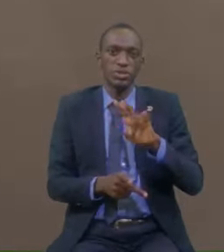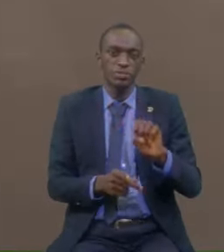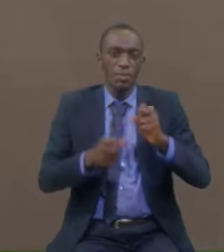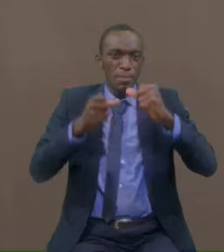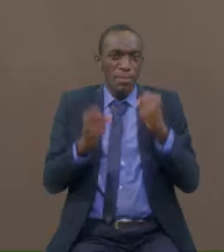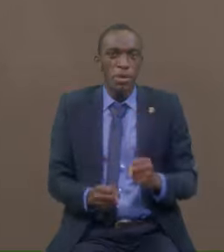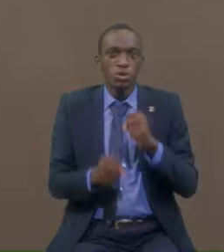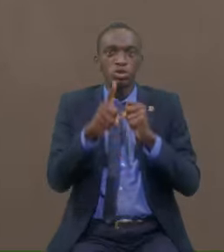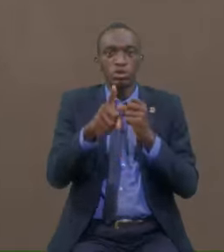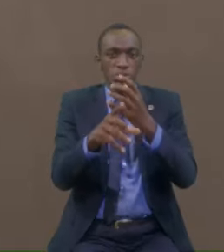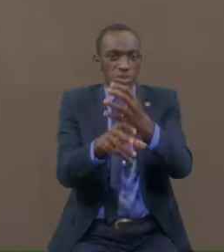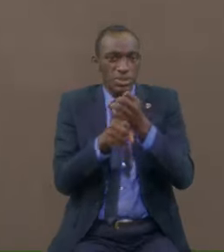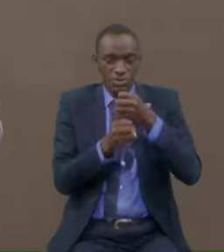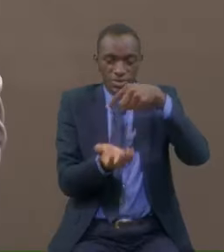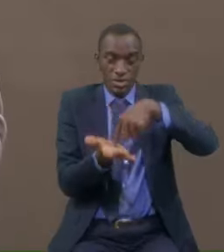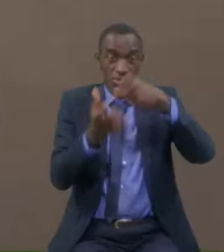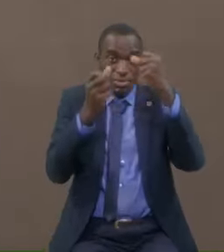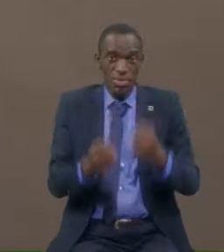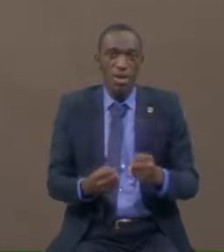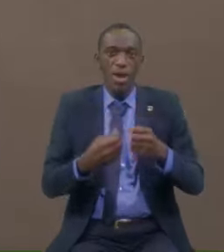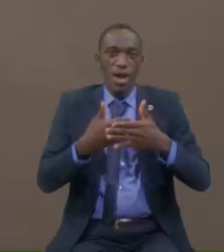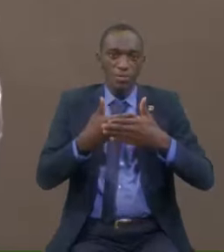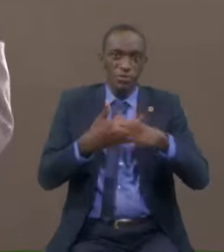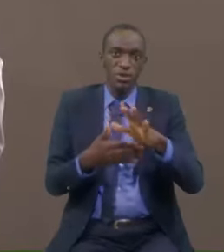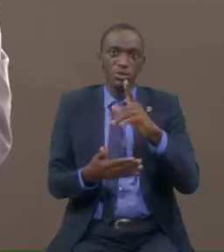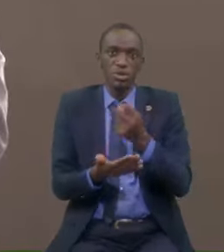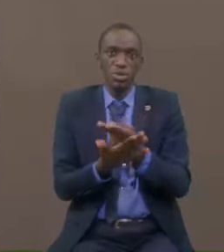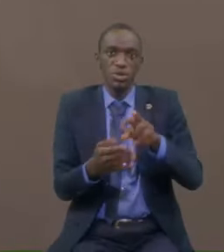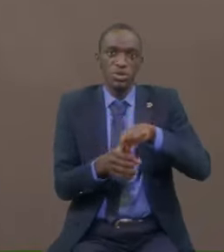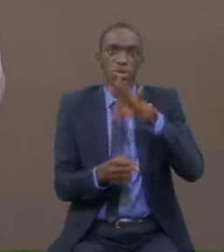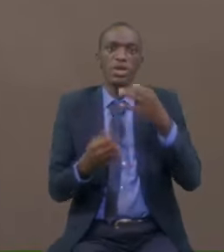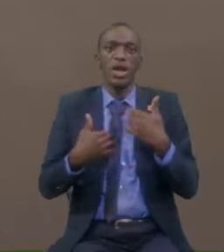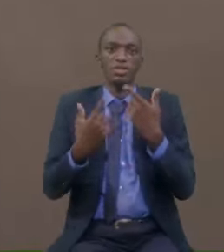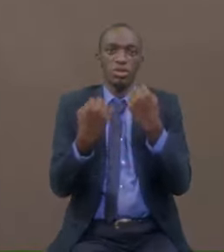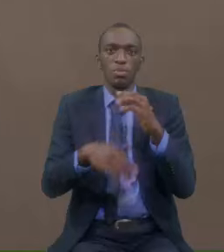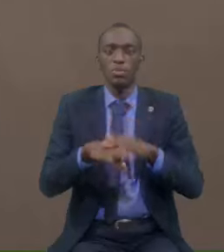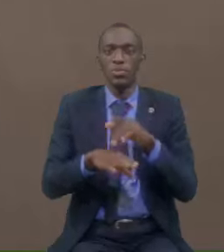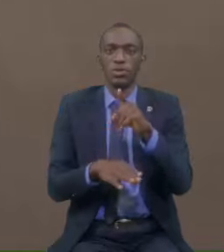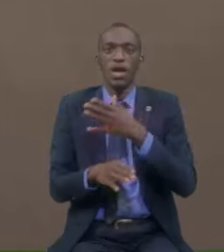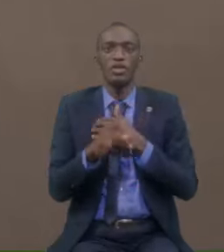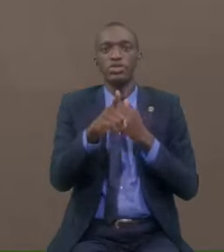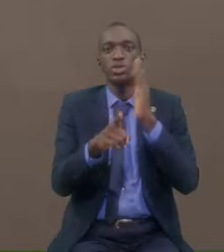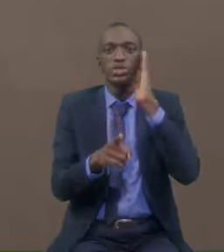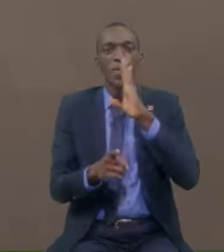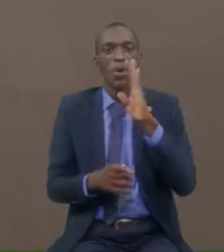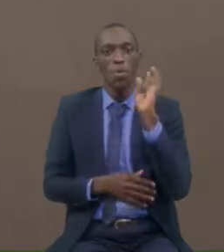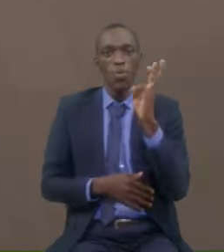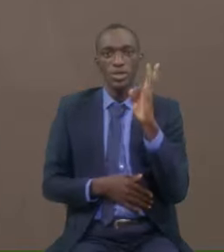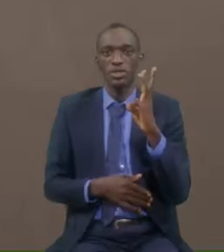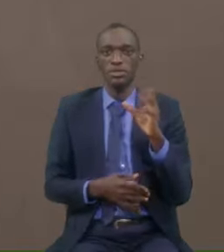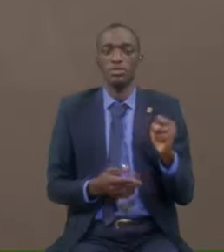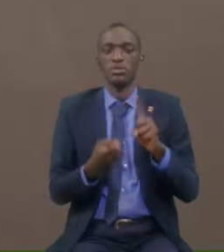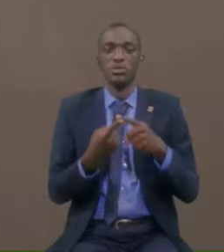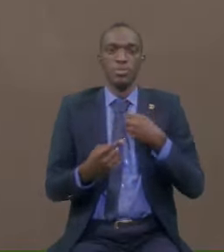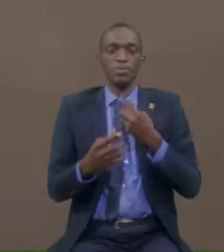has come upon you. And ye shall be witnesses unto me, both in Jerusalem and in